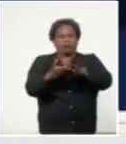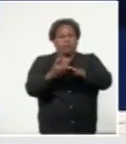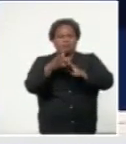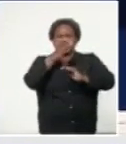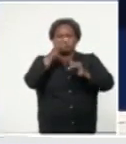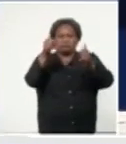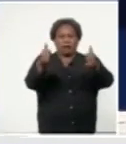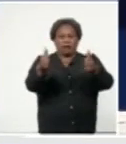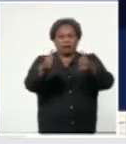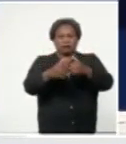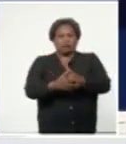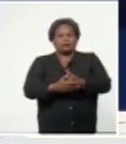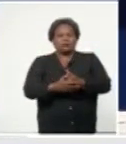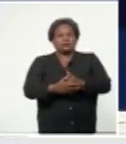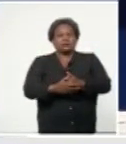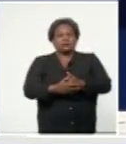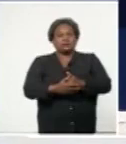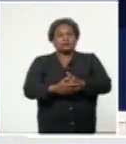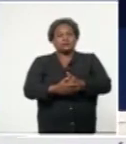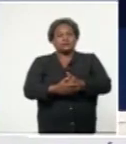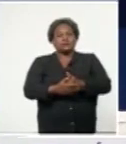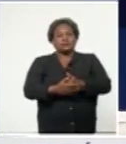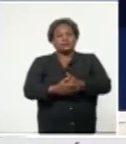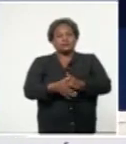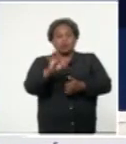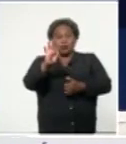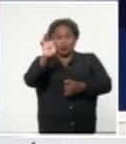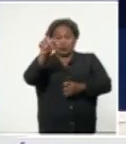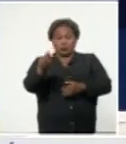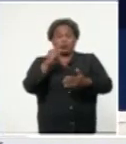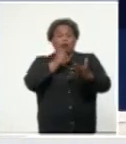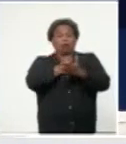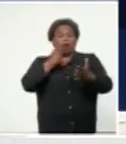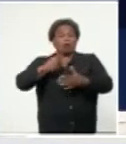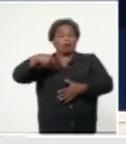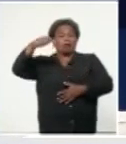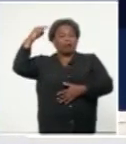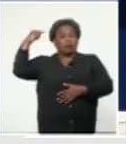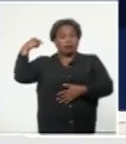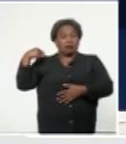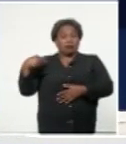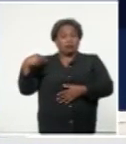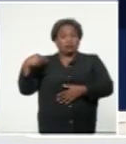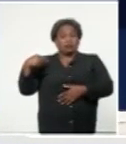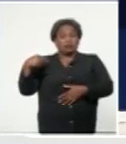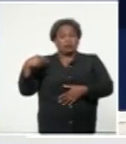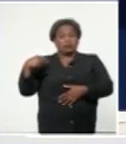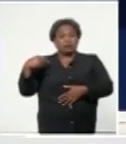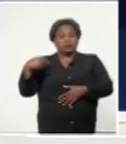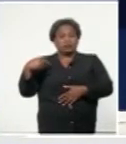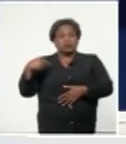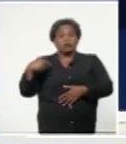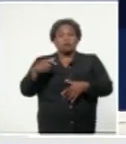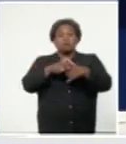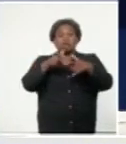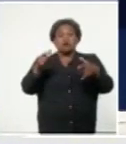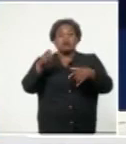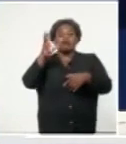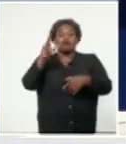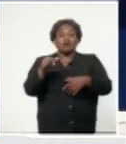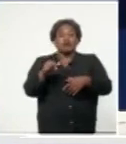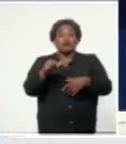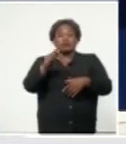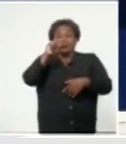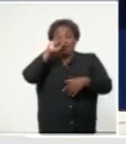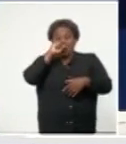54%, and now in the last 15 days of 73.3%. Of the 8 cases diagnosed yesterday, the largest